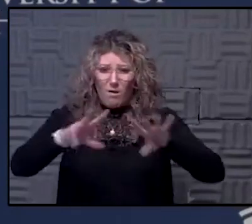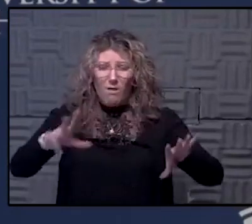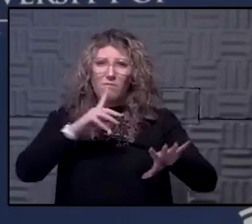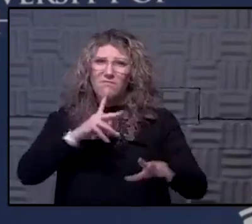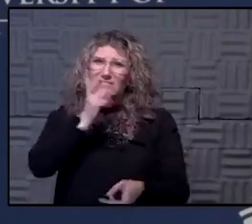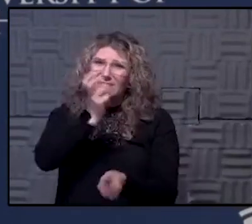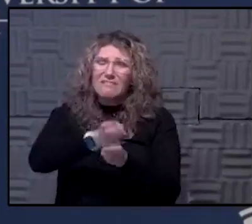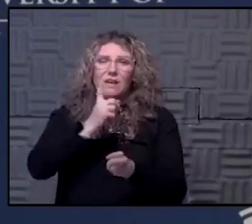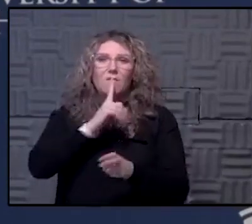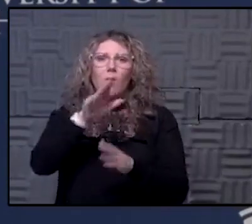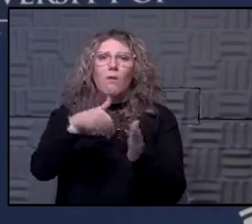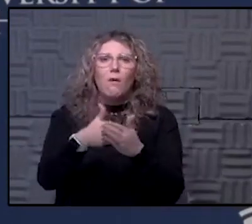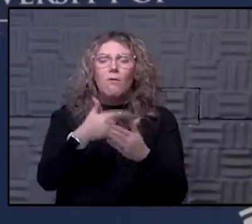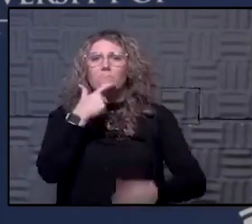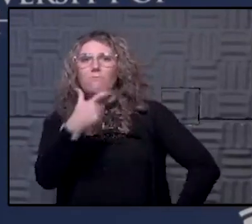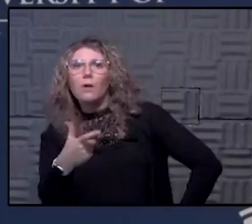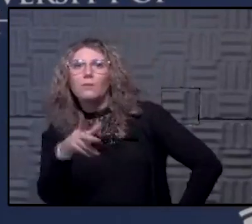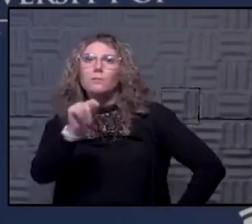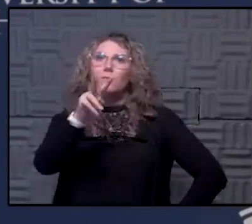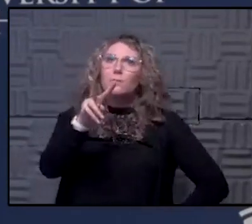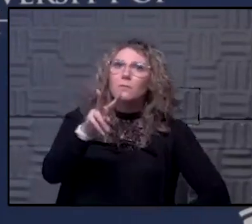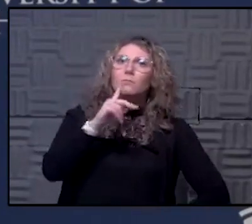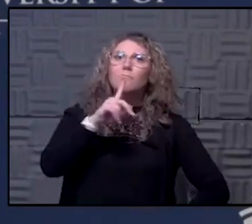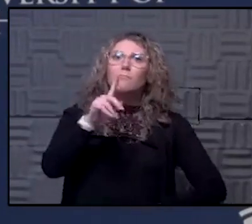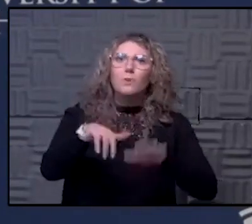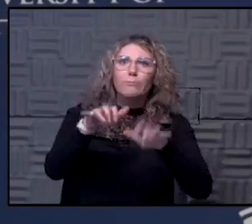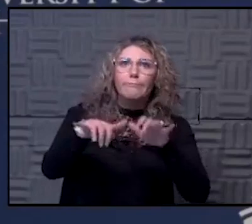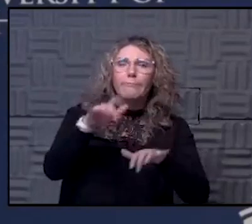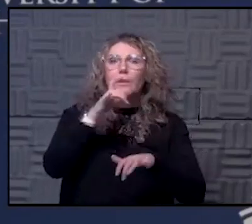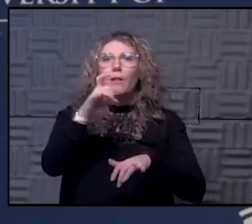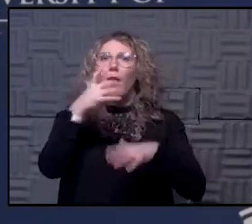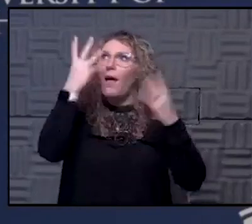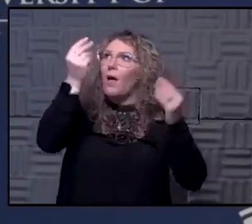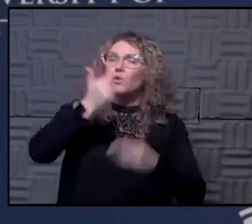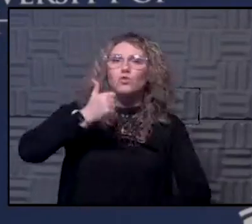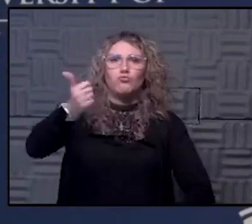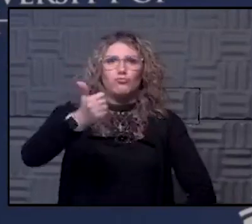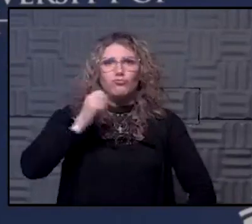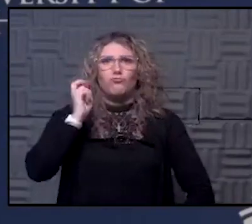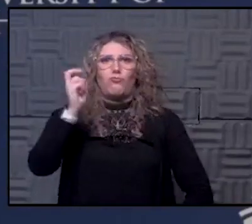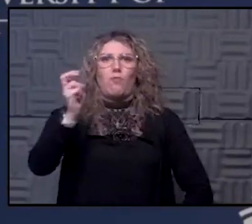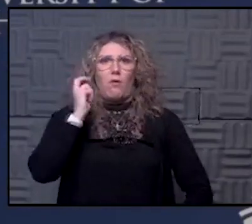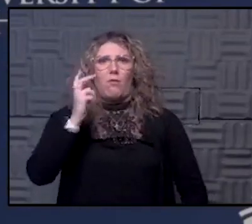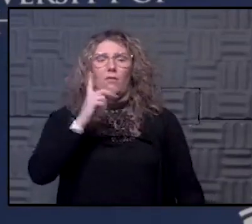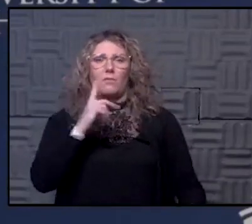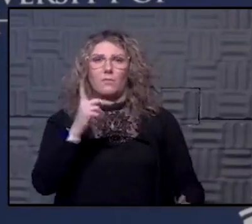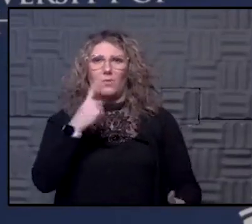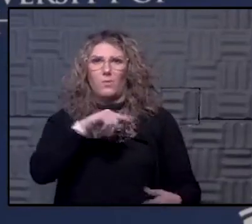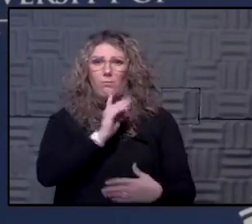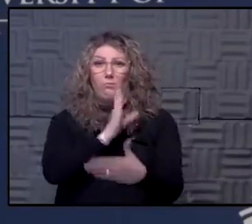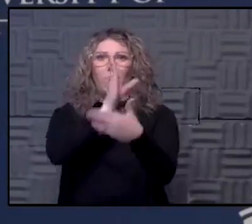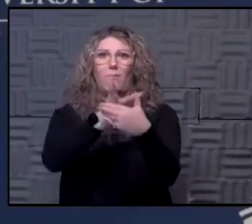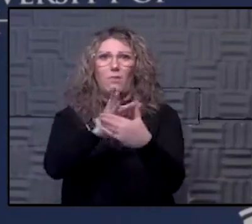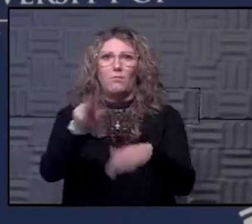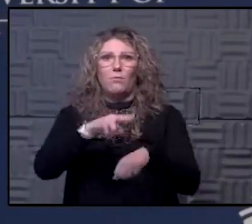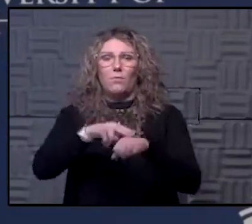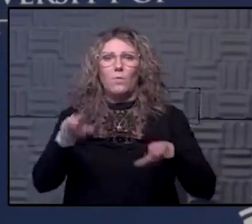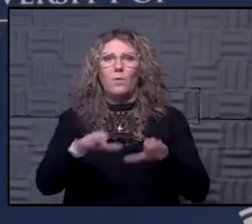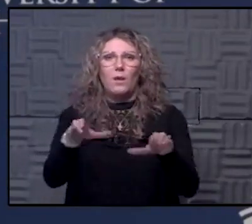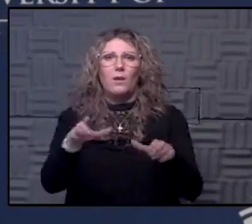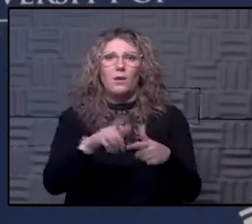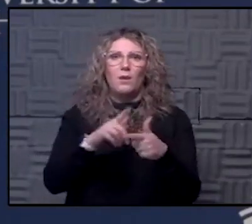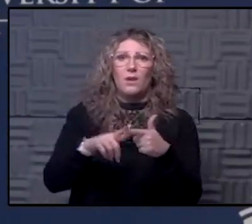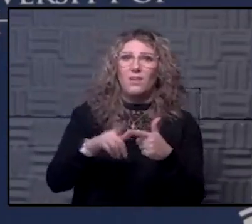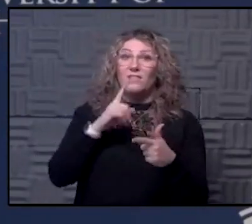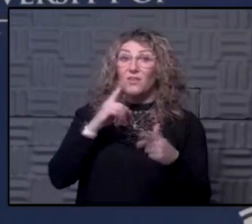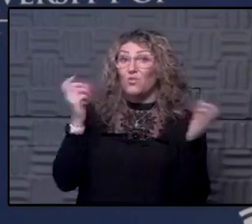we're all in front of screens. We're not getting out. We're not traveling. And so we've disrupted our normal activities. And then, of course, the fridge is only a